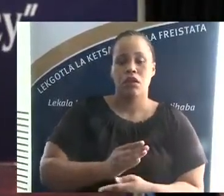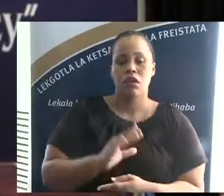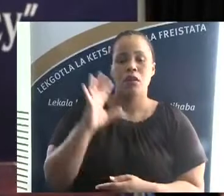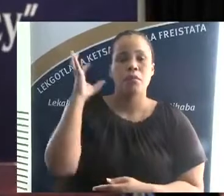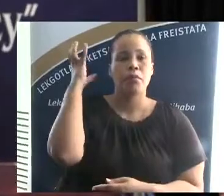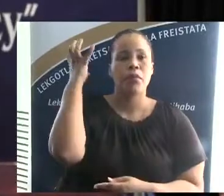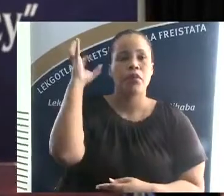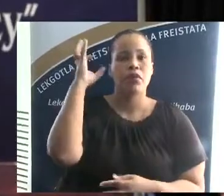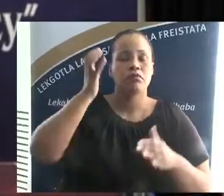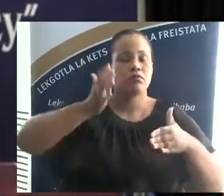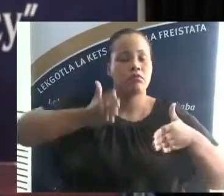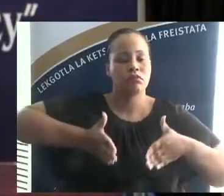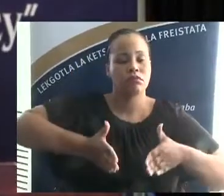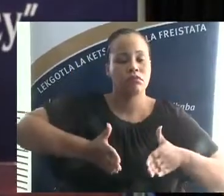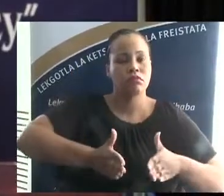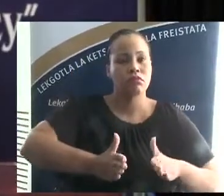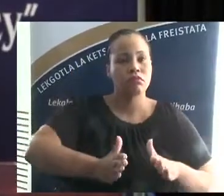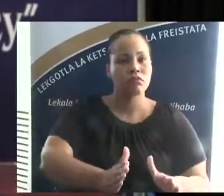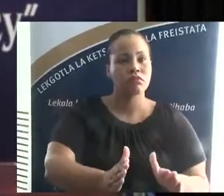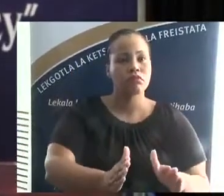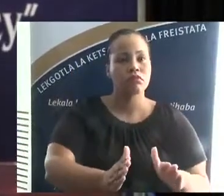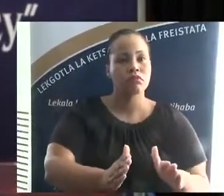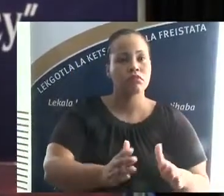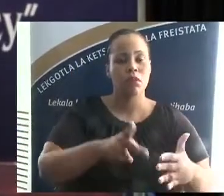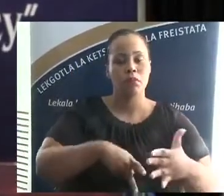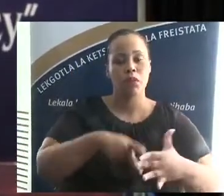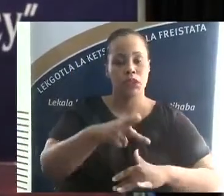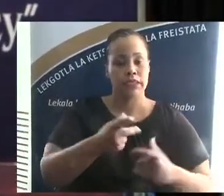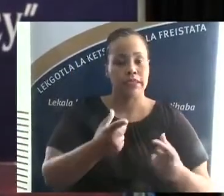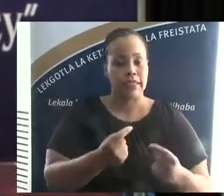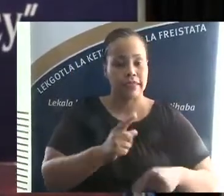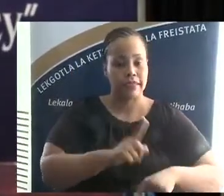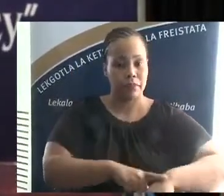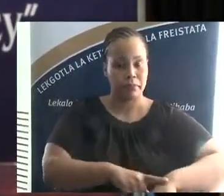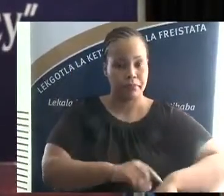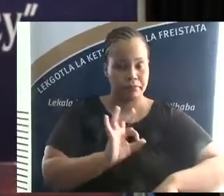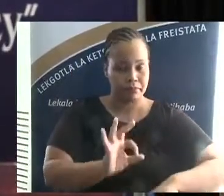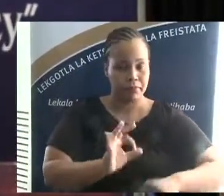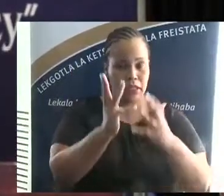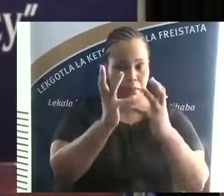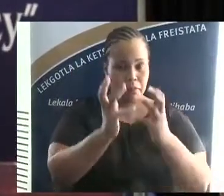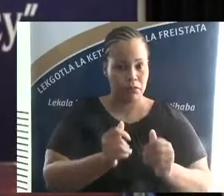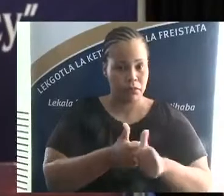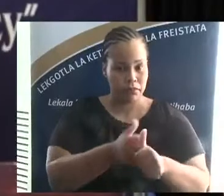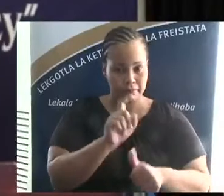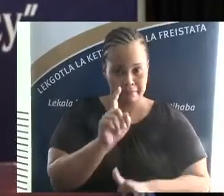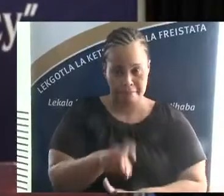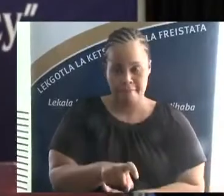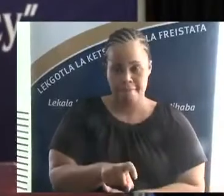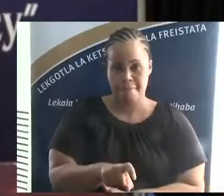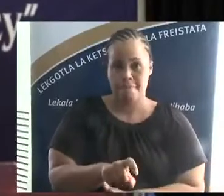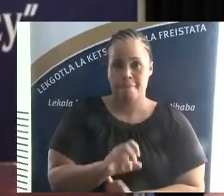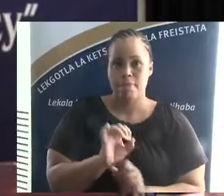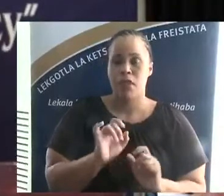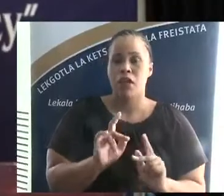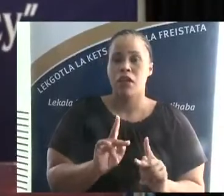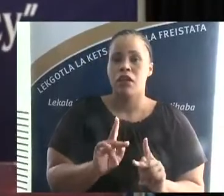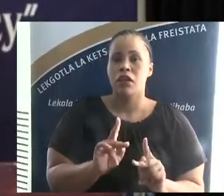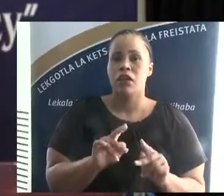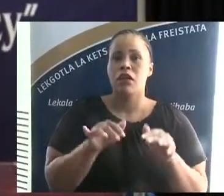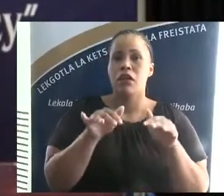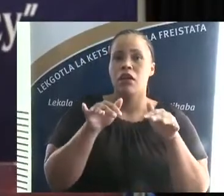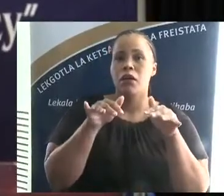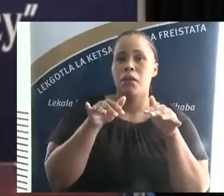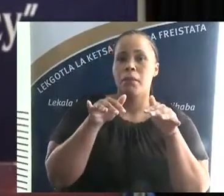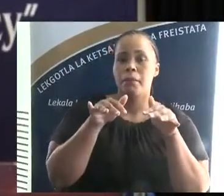projects are implemented on time and within the allocated budget. As far as the expanded public works program